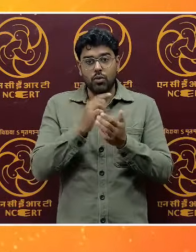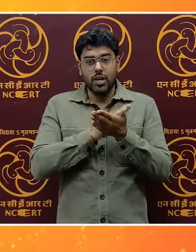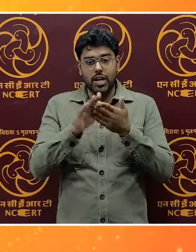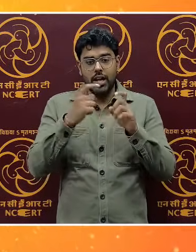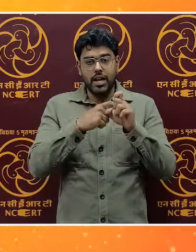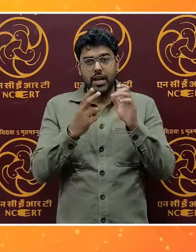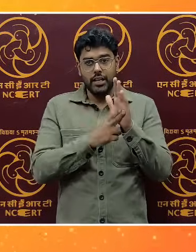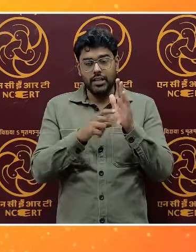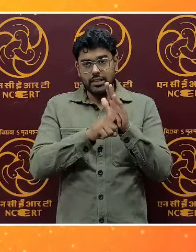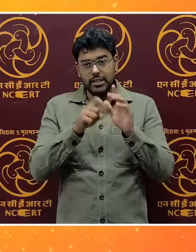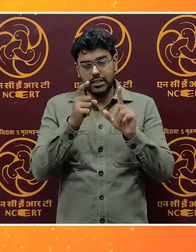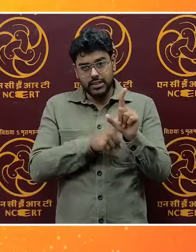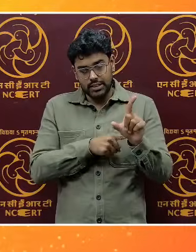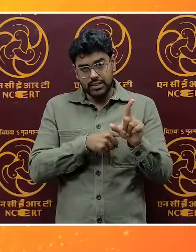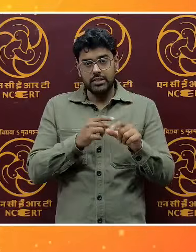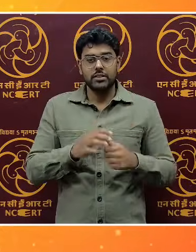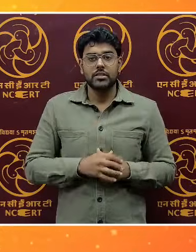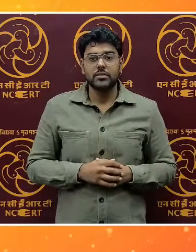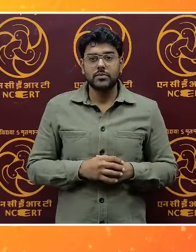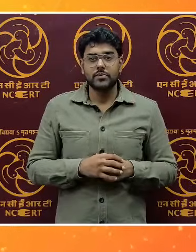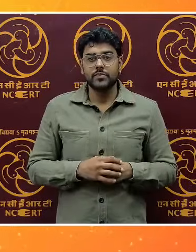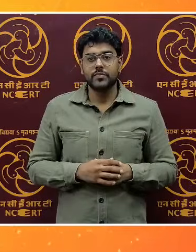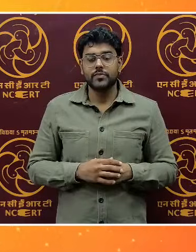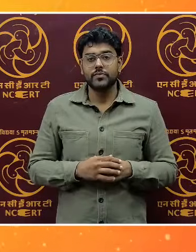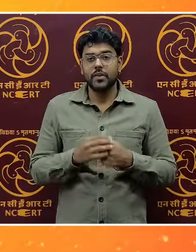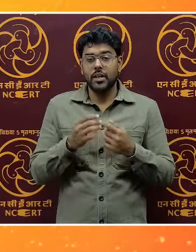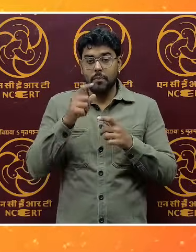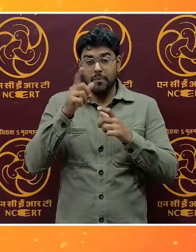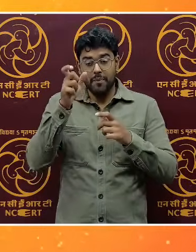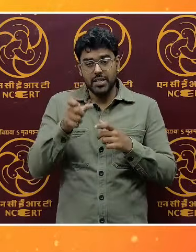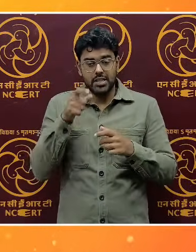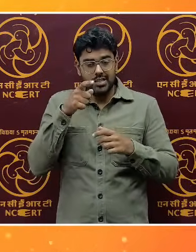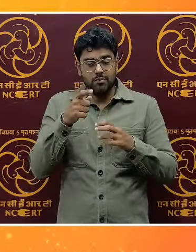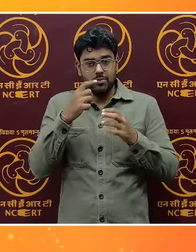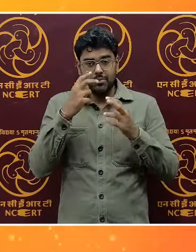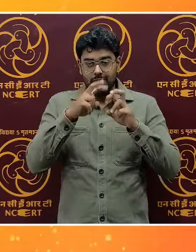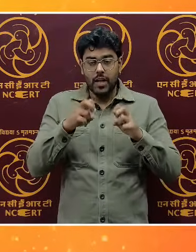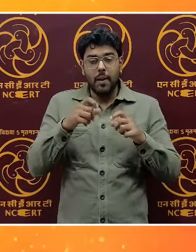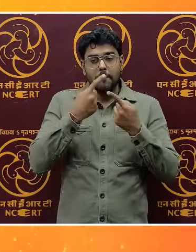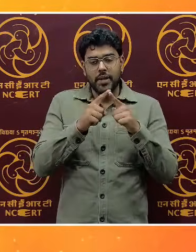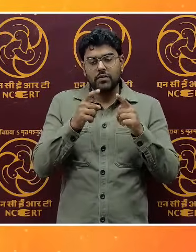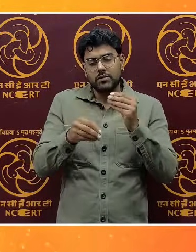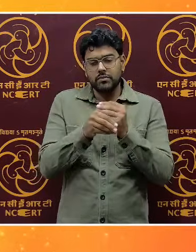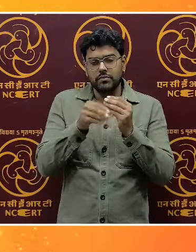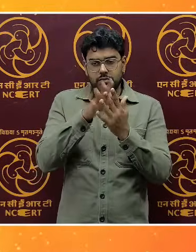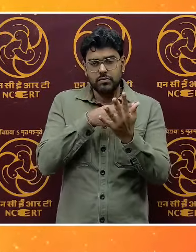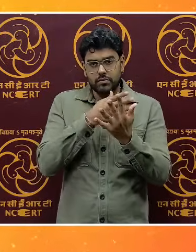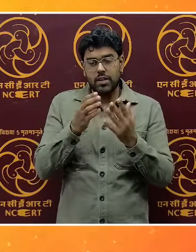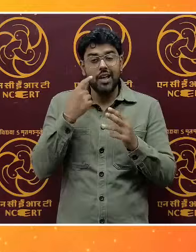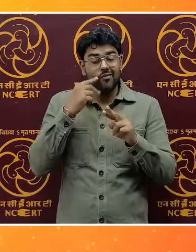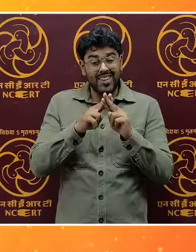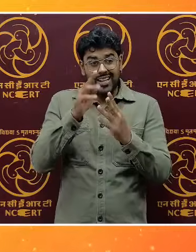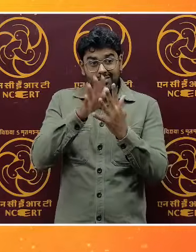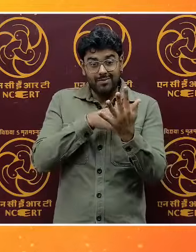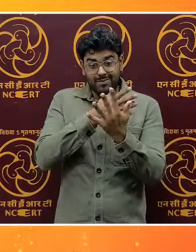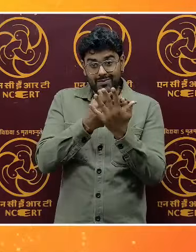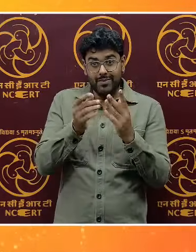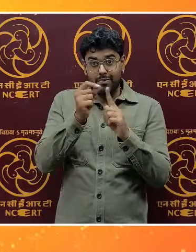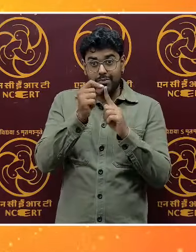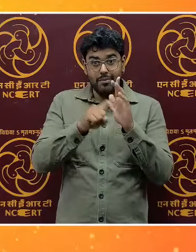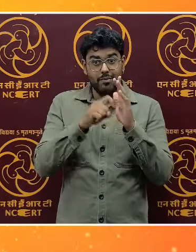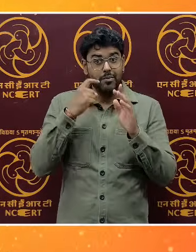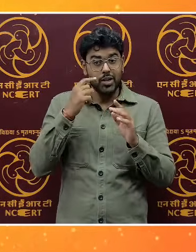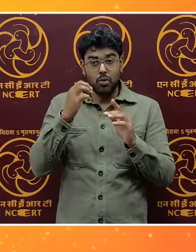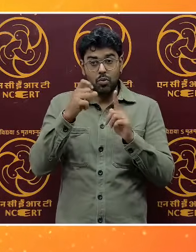Moseley. So we take that periodic table into consideration. Right. Now if we see the periodic table right